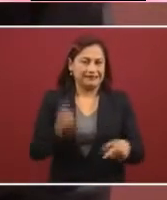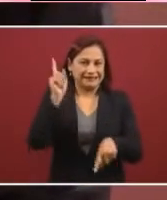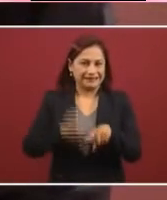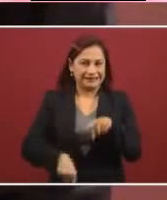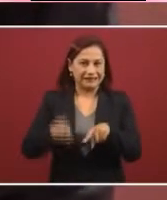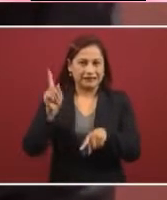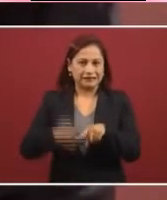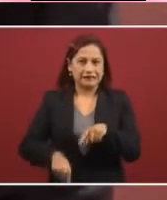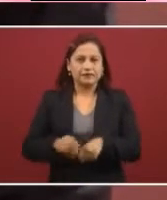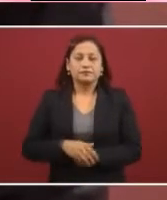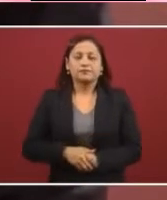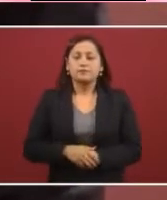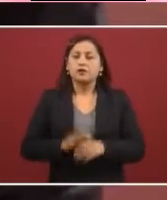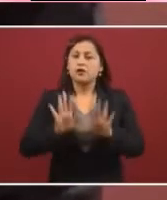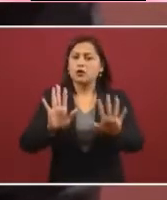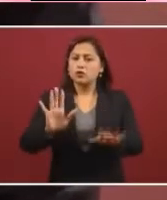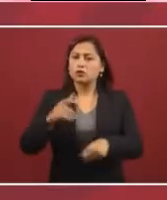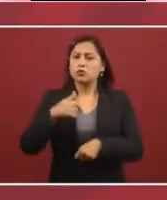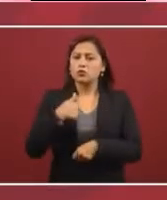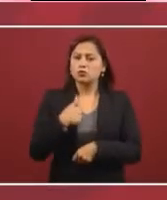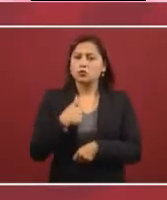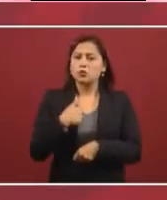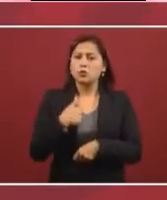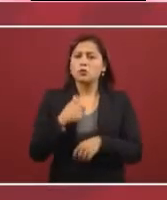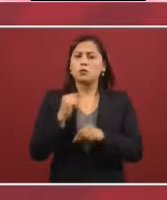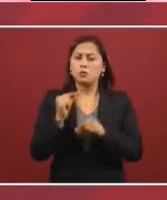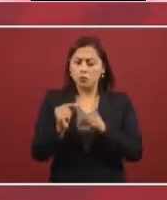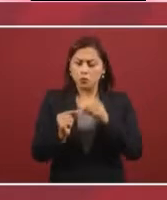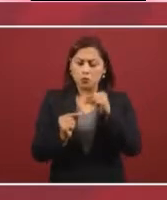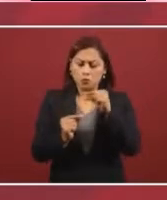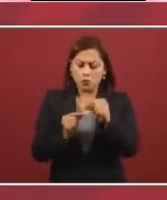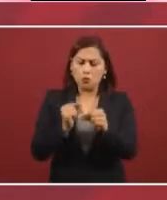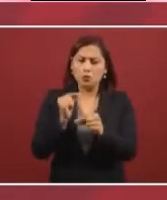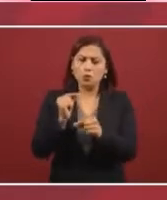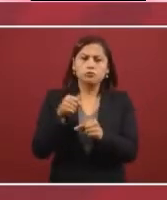they're those ones that take advantage of people.